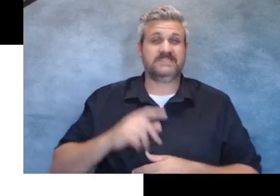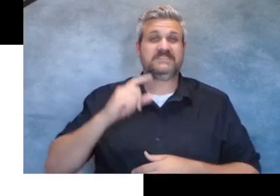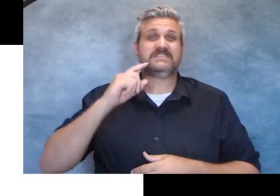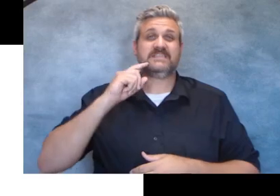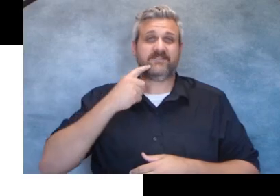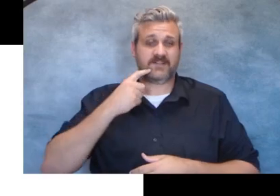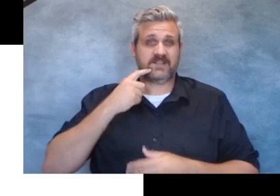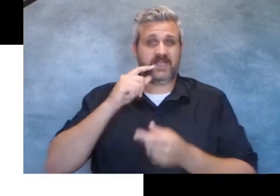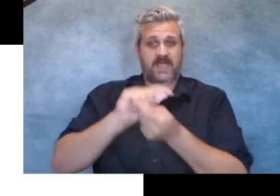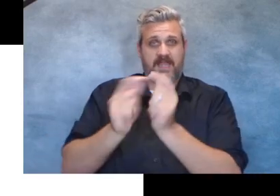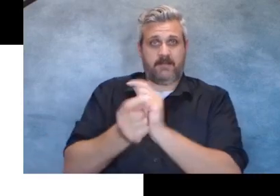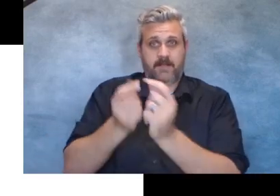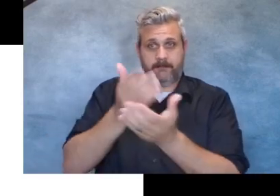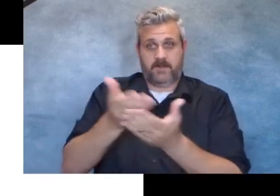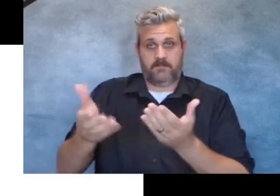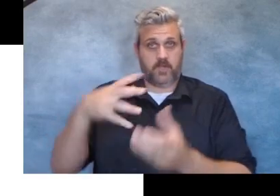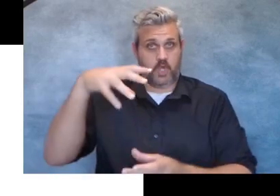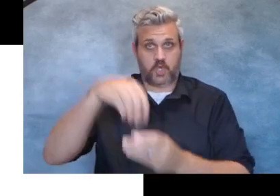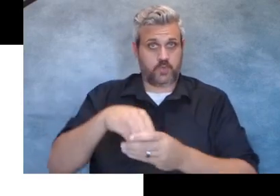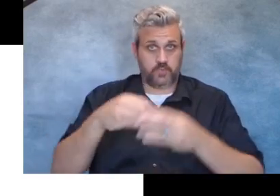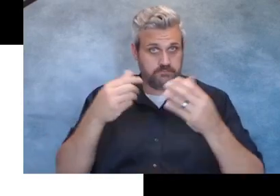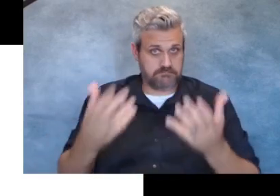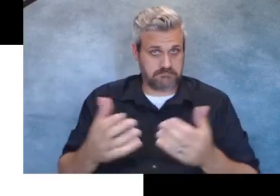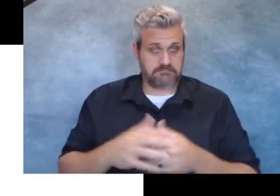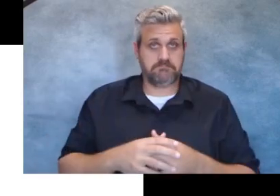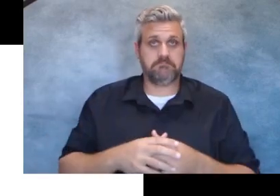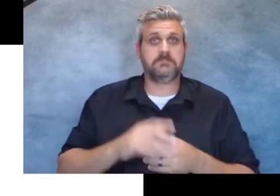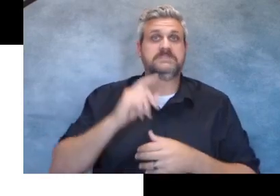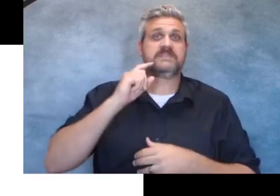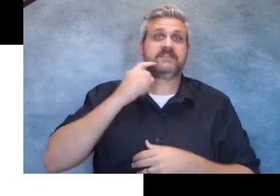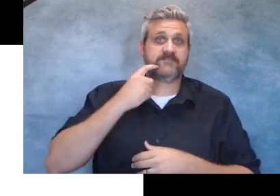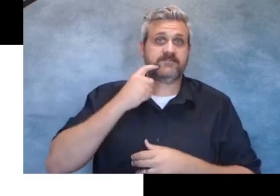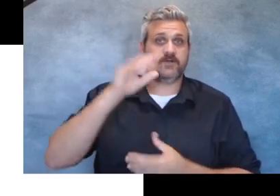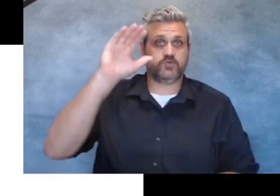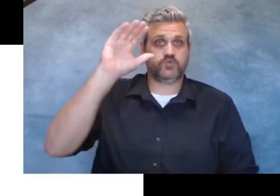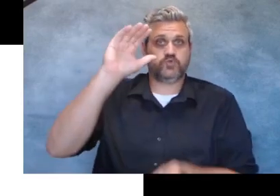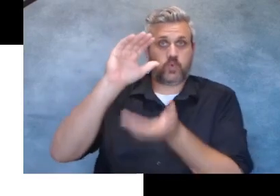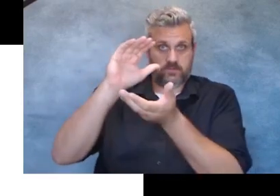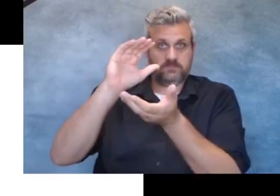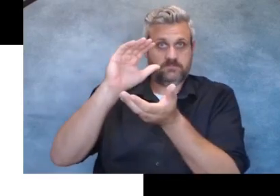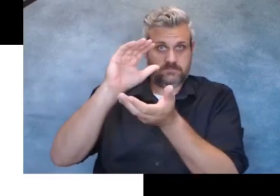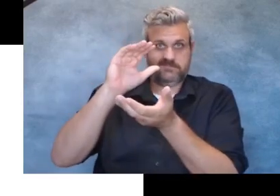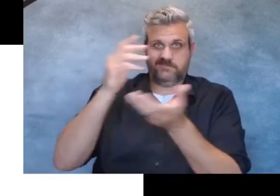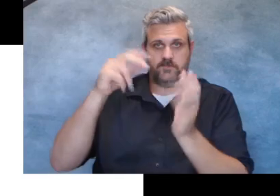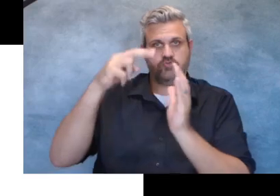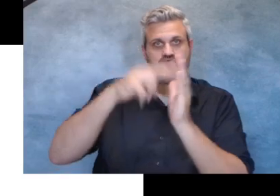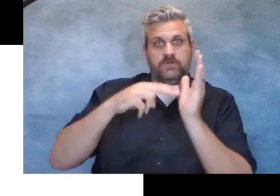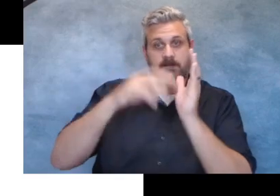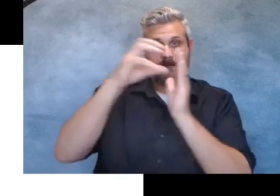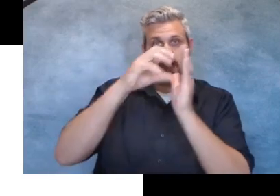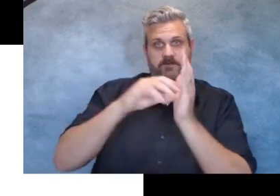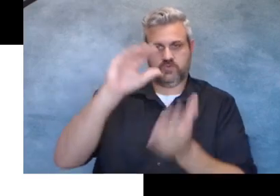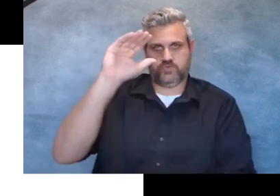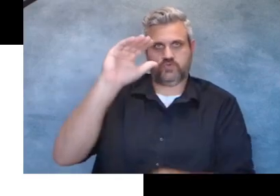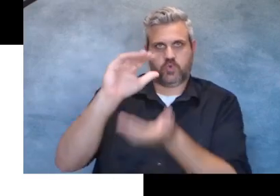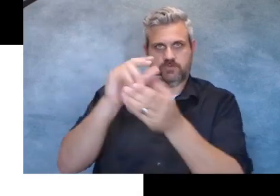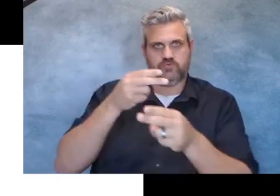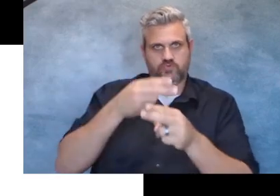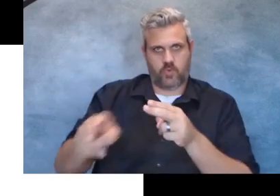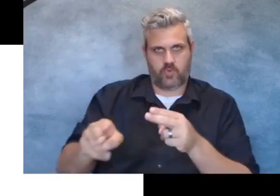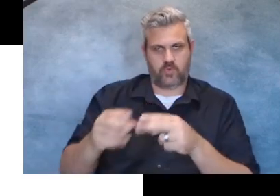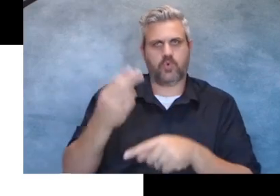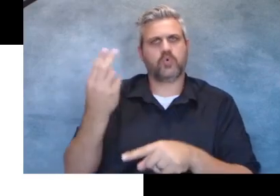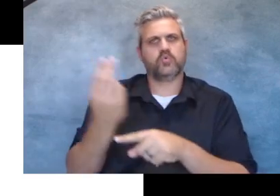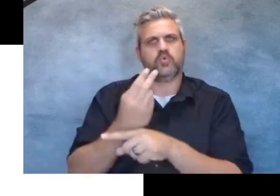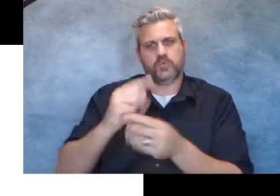Significantly adapted materials may include things such as significantly shortening the length of the reading passages or using